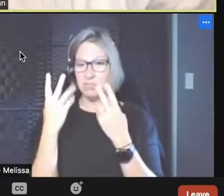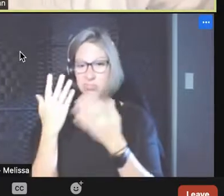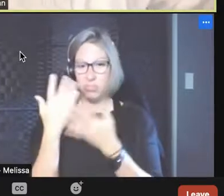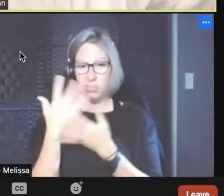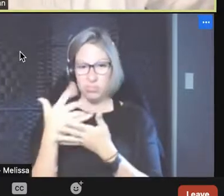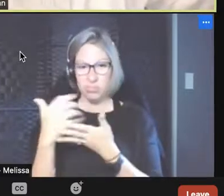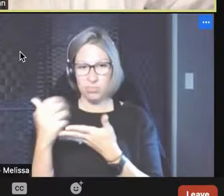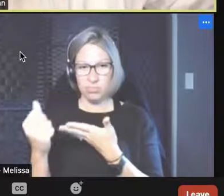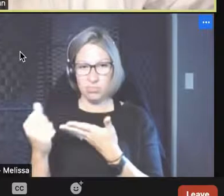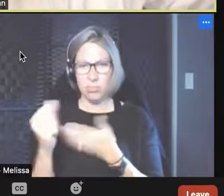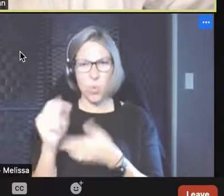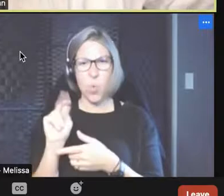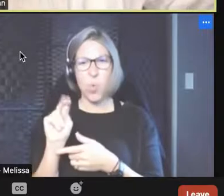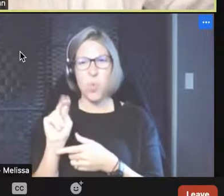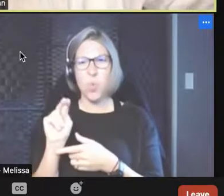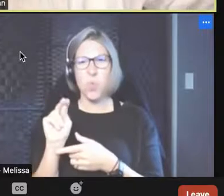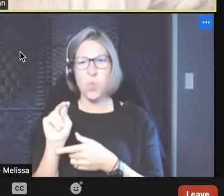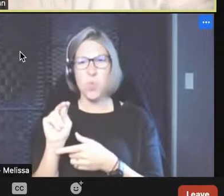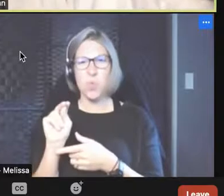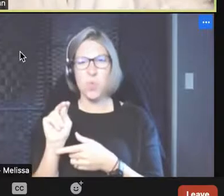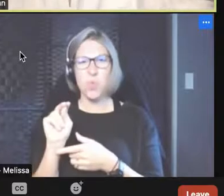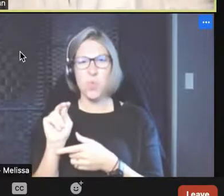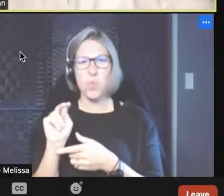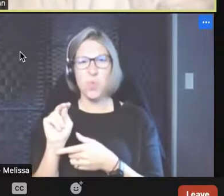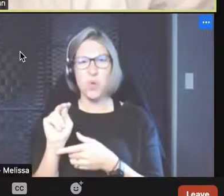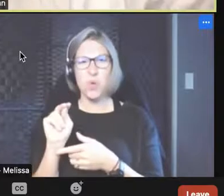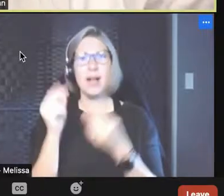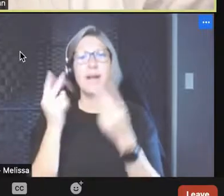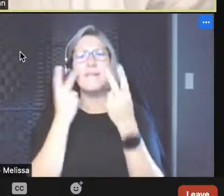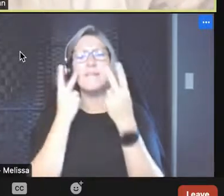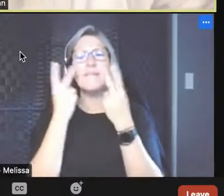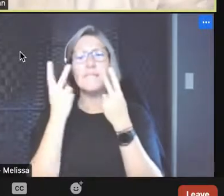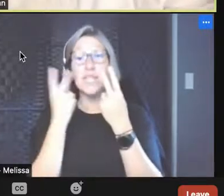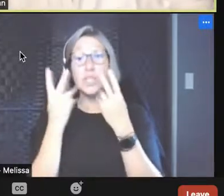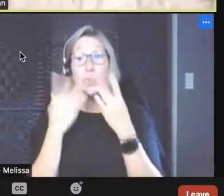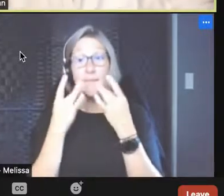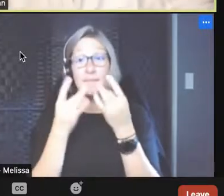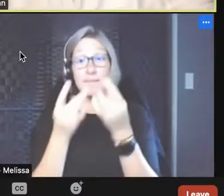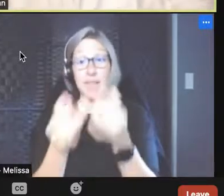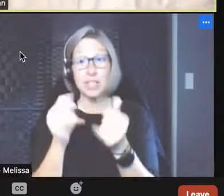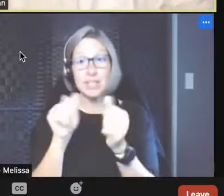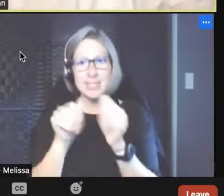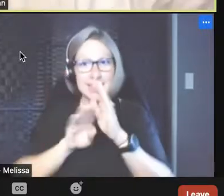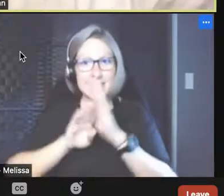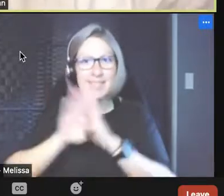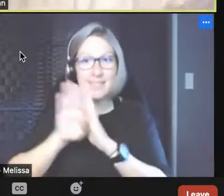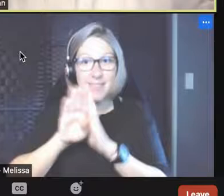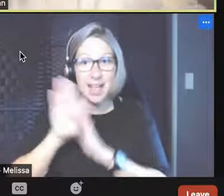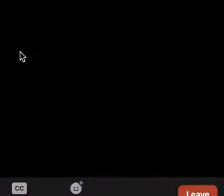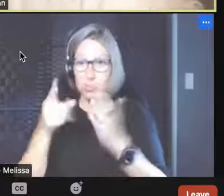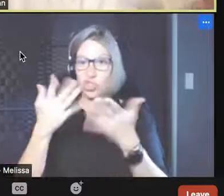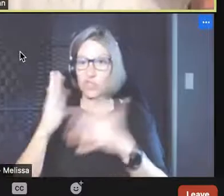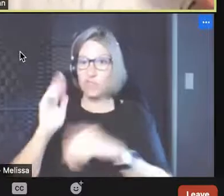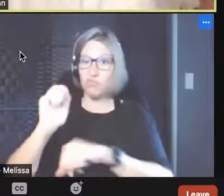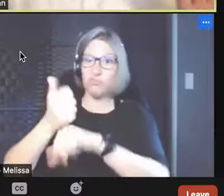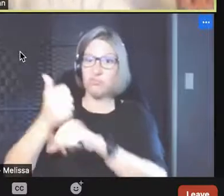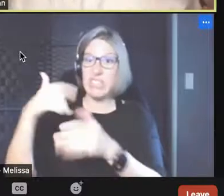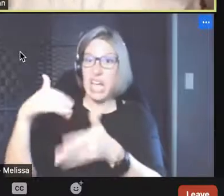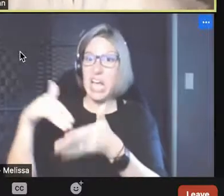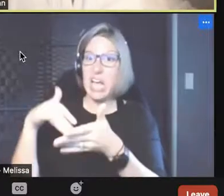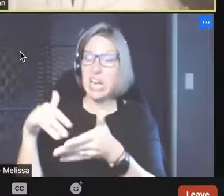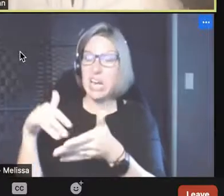Educators now, because she said visual efficiency can be developed, and she did a study that showed that everyone